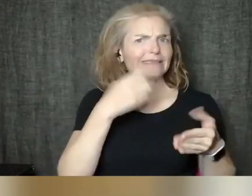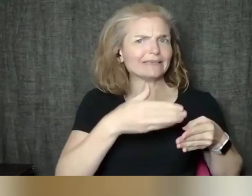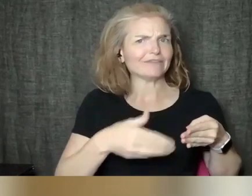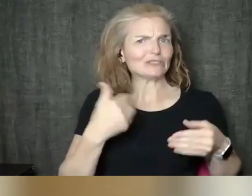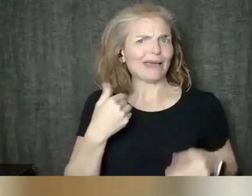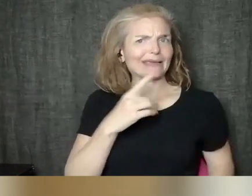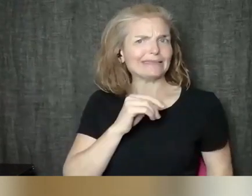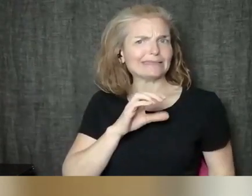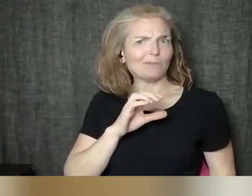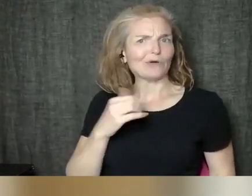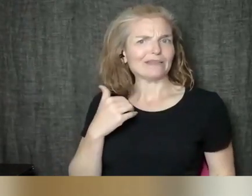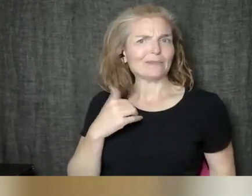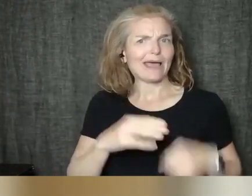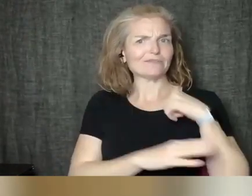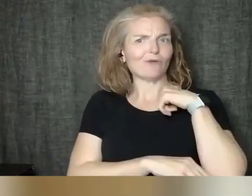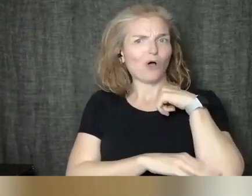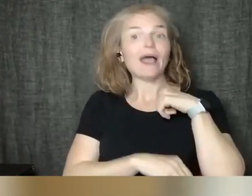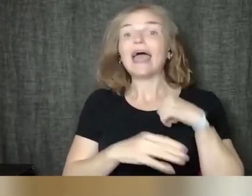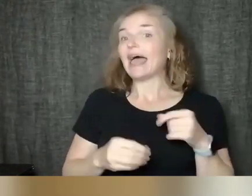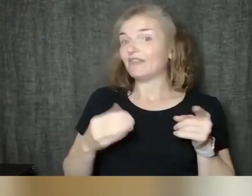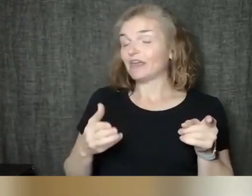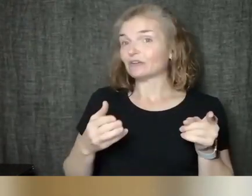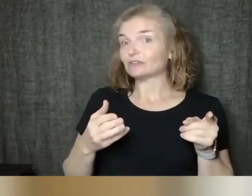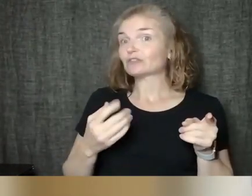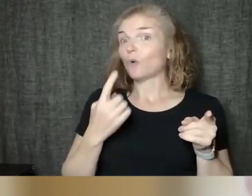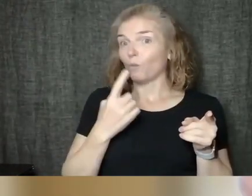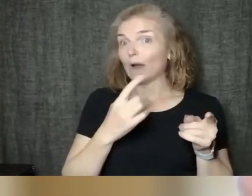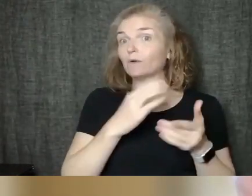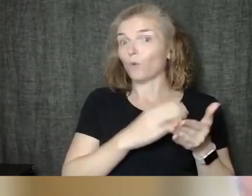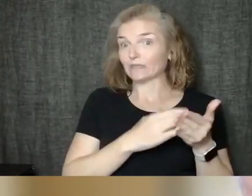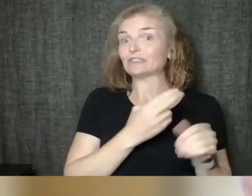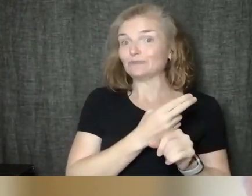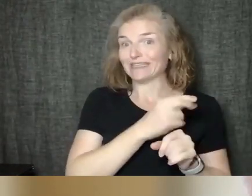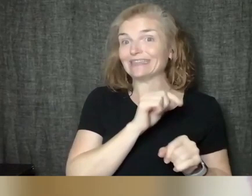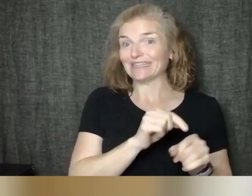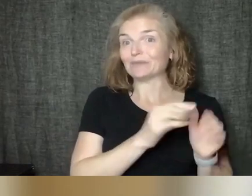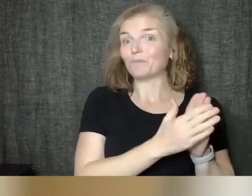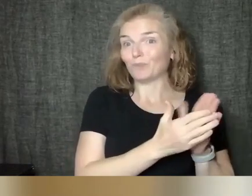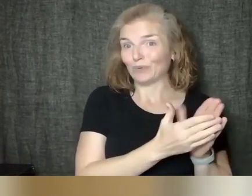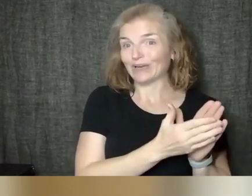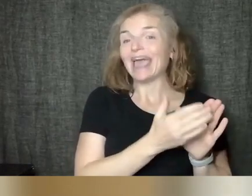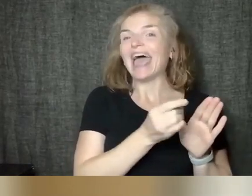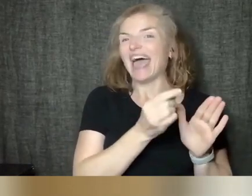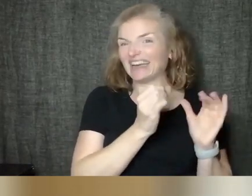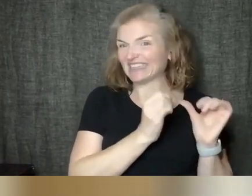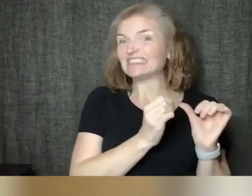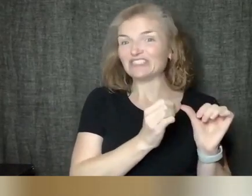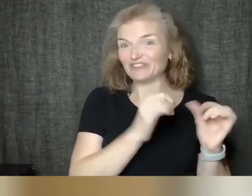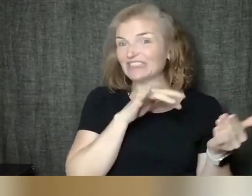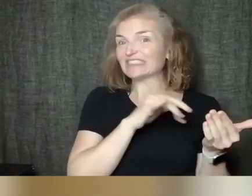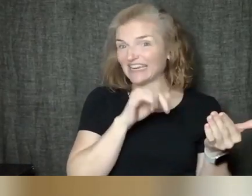though. I did it this fall, and one course right on this that used this book and worked through for 3 months